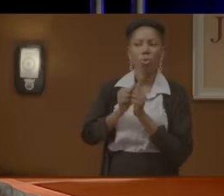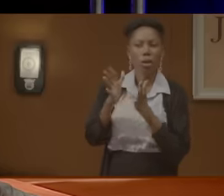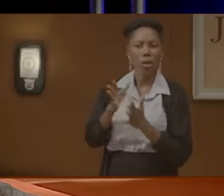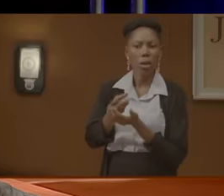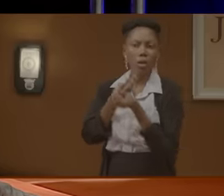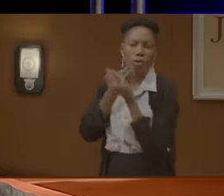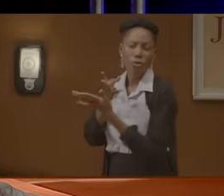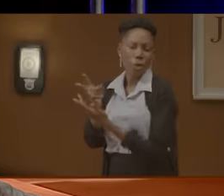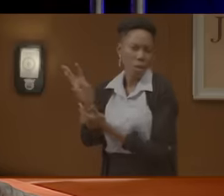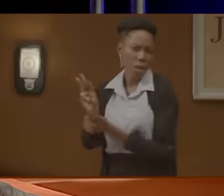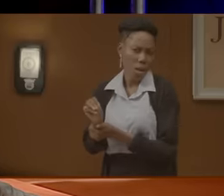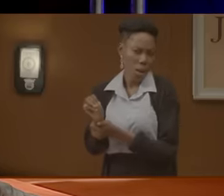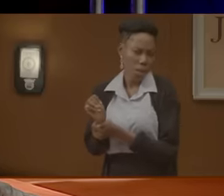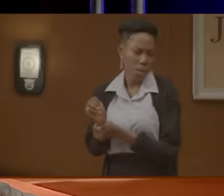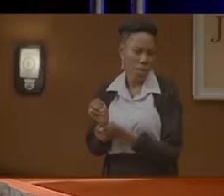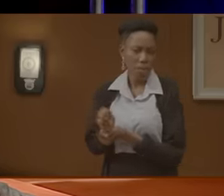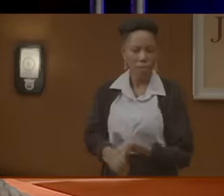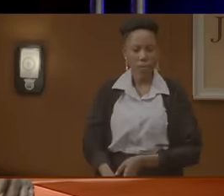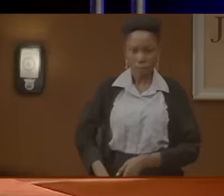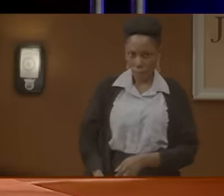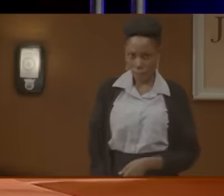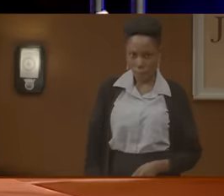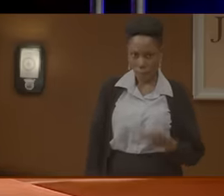notice, without not information.